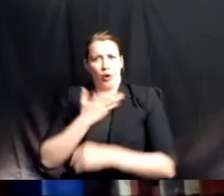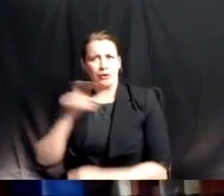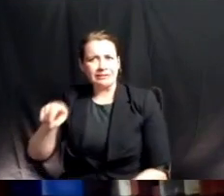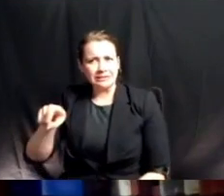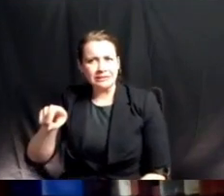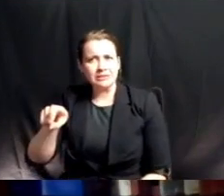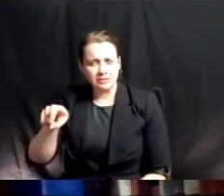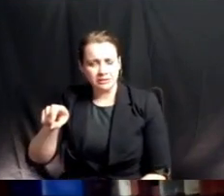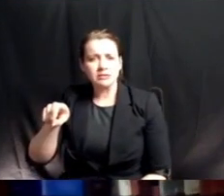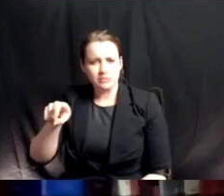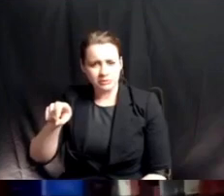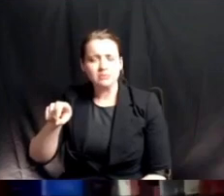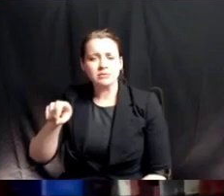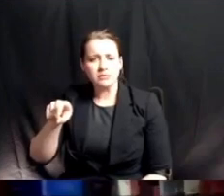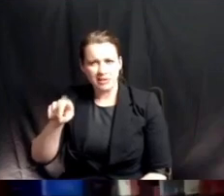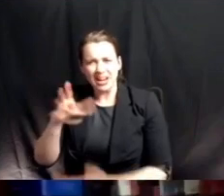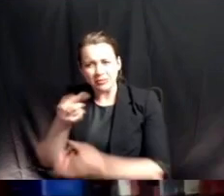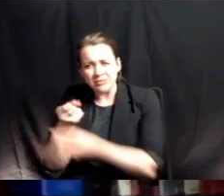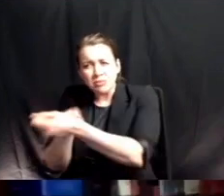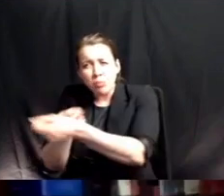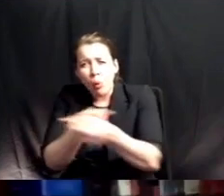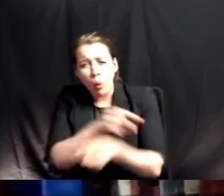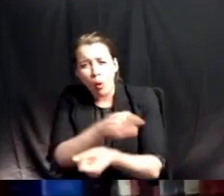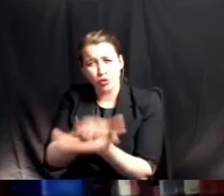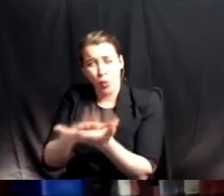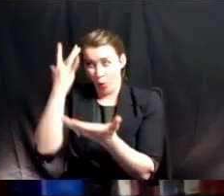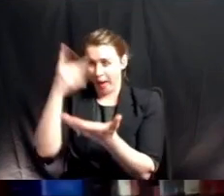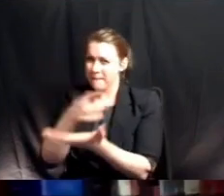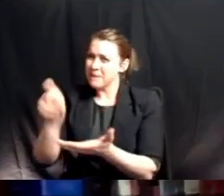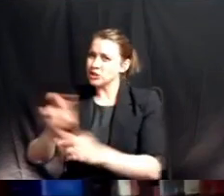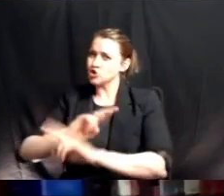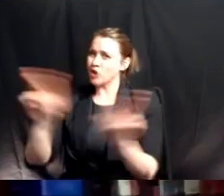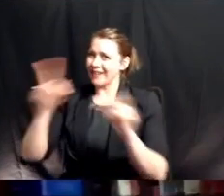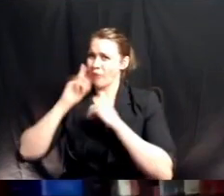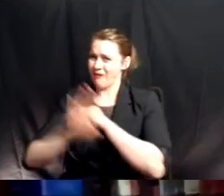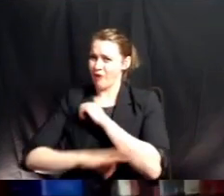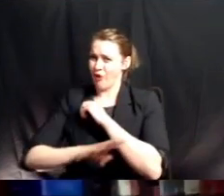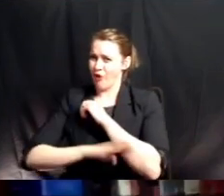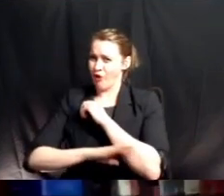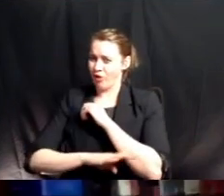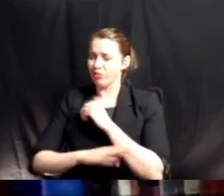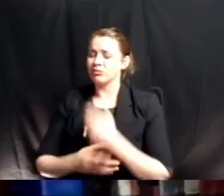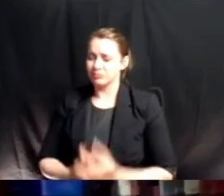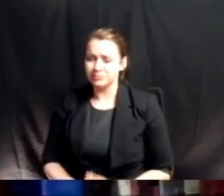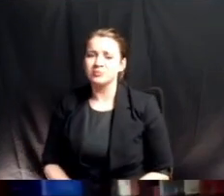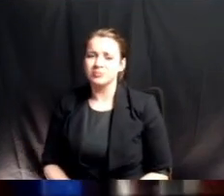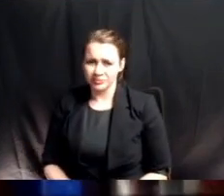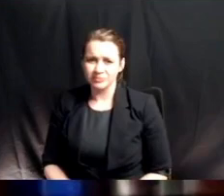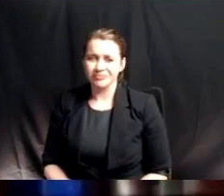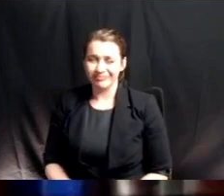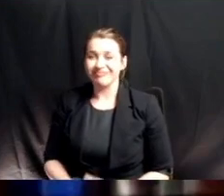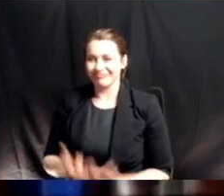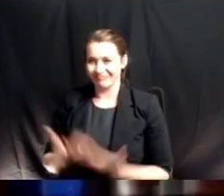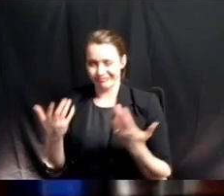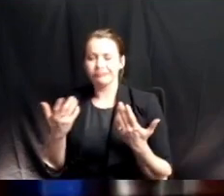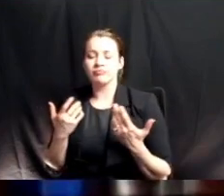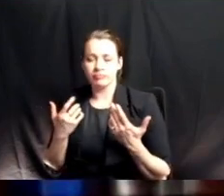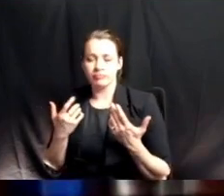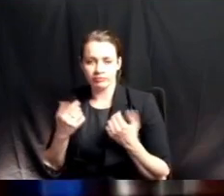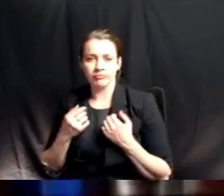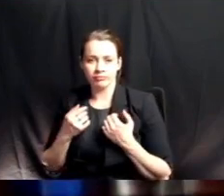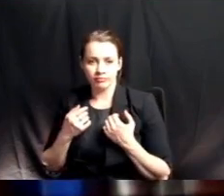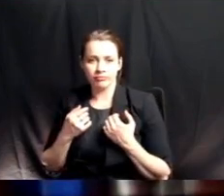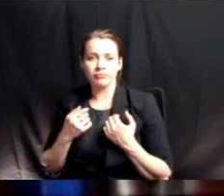help the schools so that they'll be ready for the fall. So that's one of the reasons why you haven't heard a call for